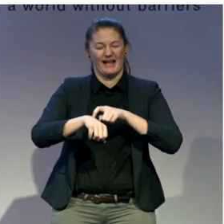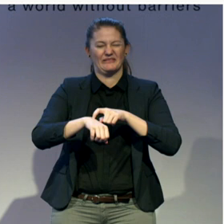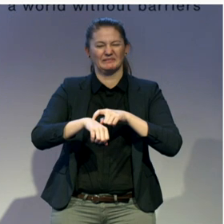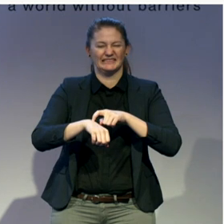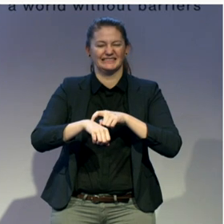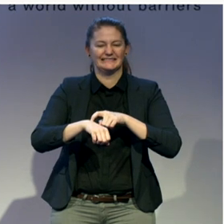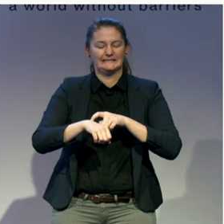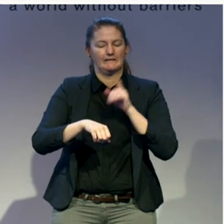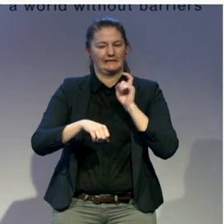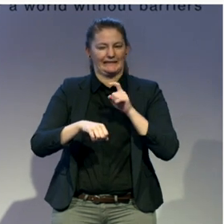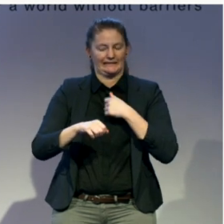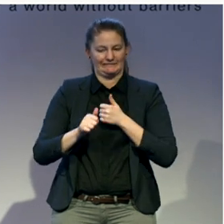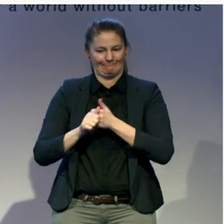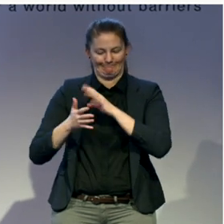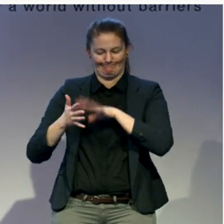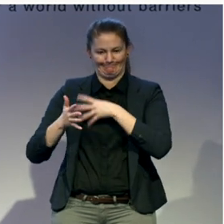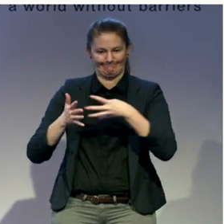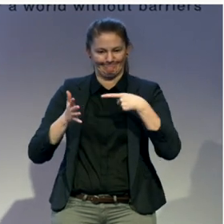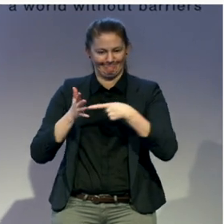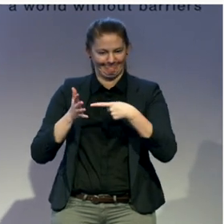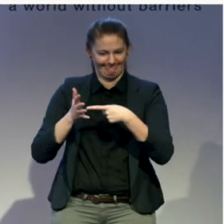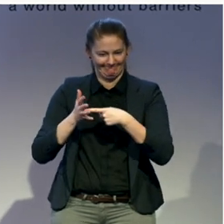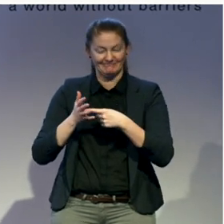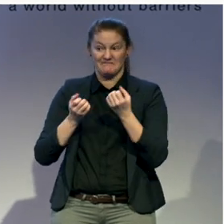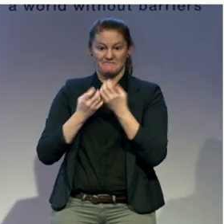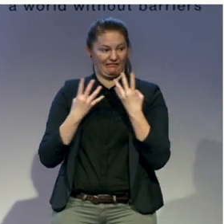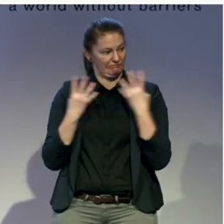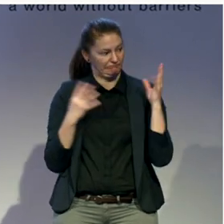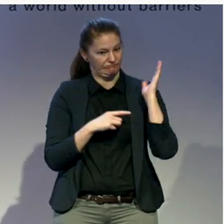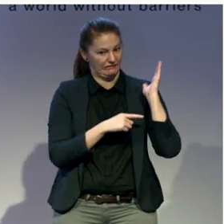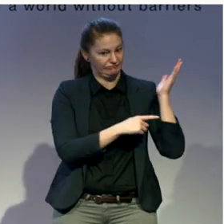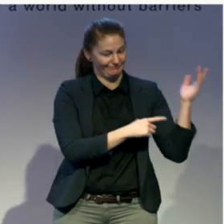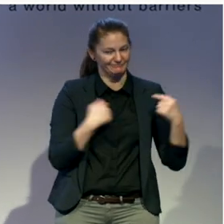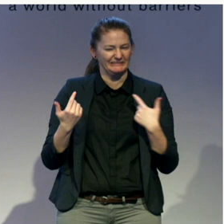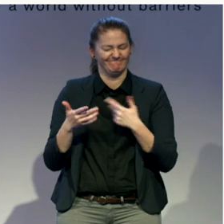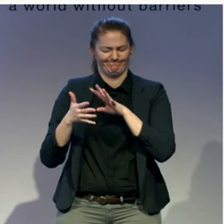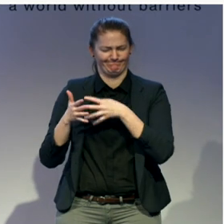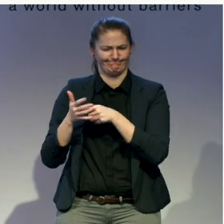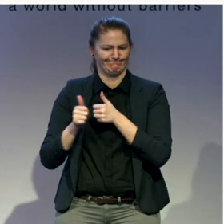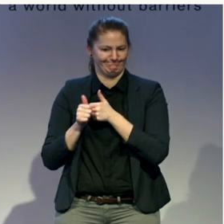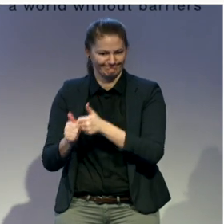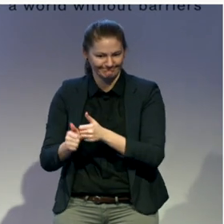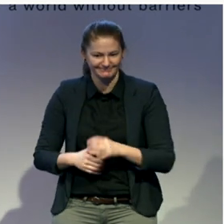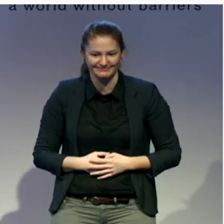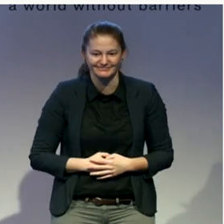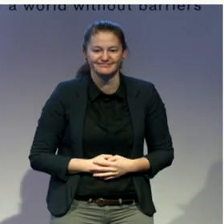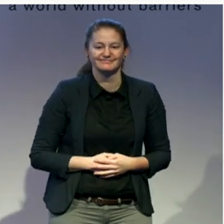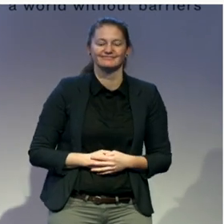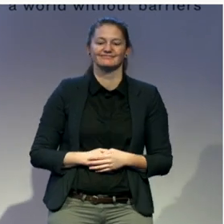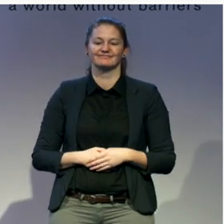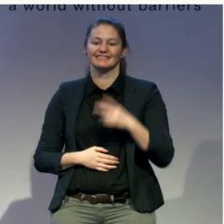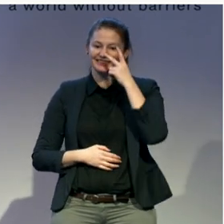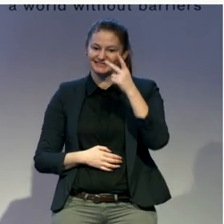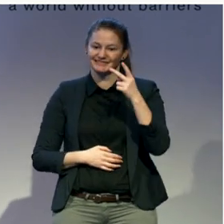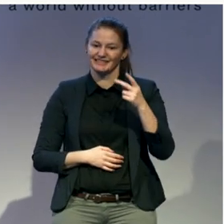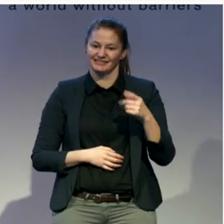more speaker, and every organization we see there is two speakers. So.